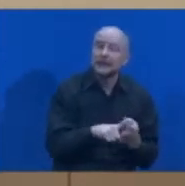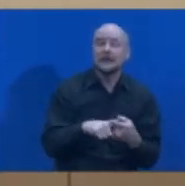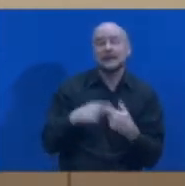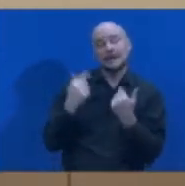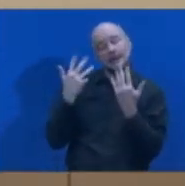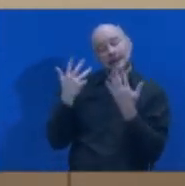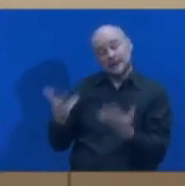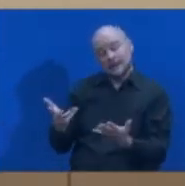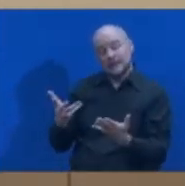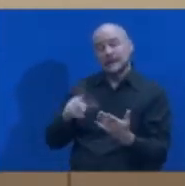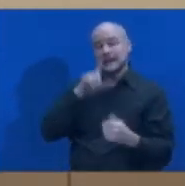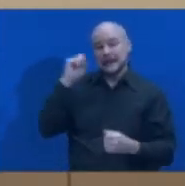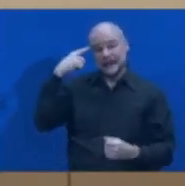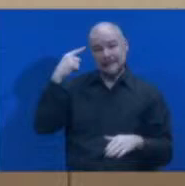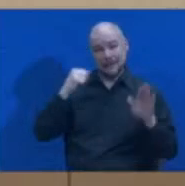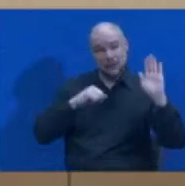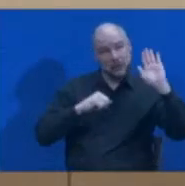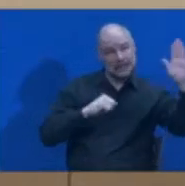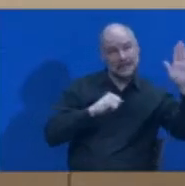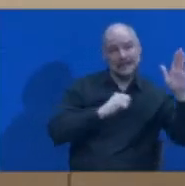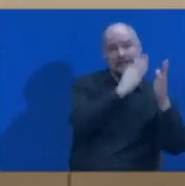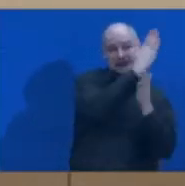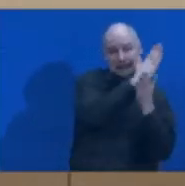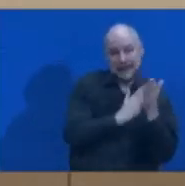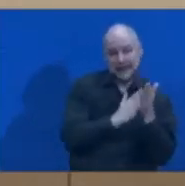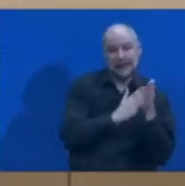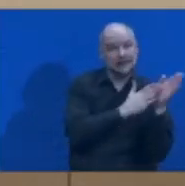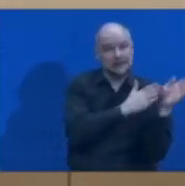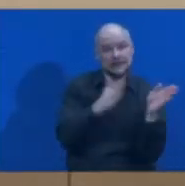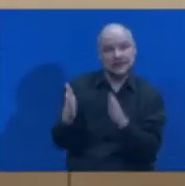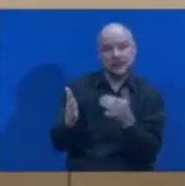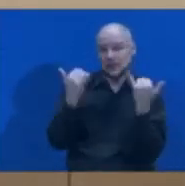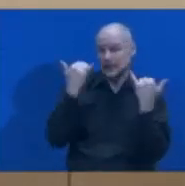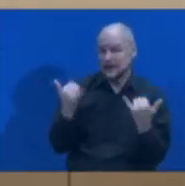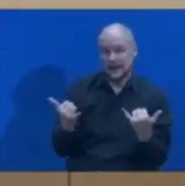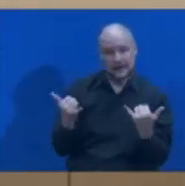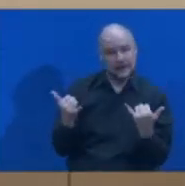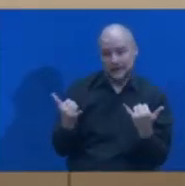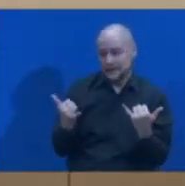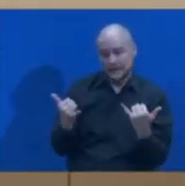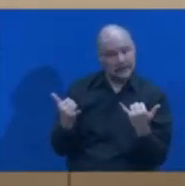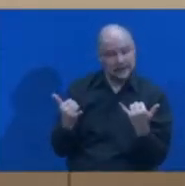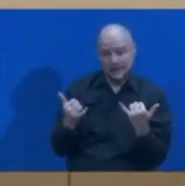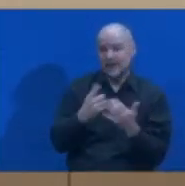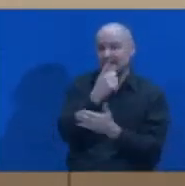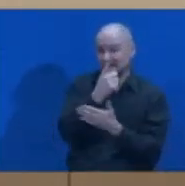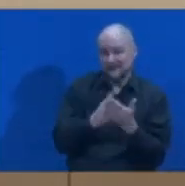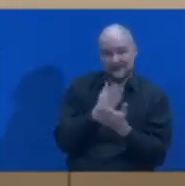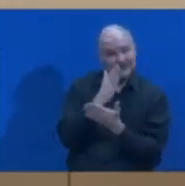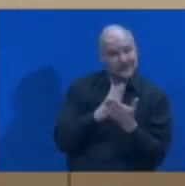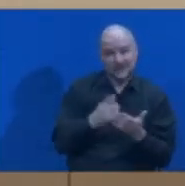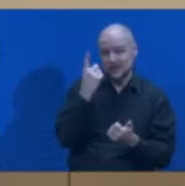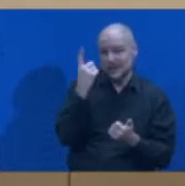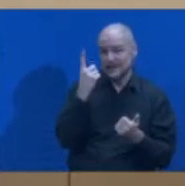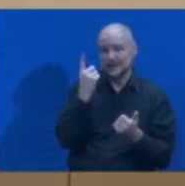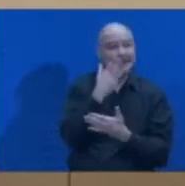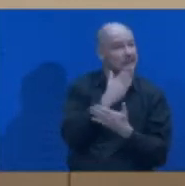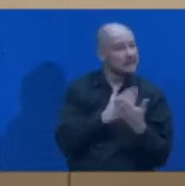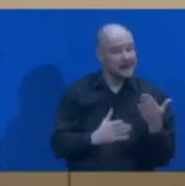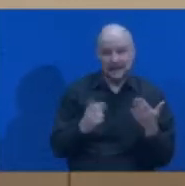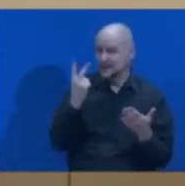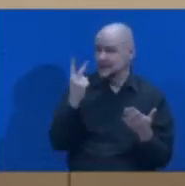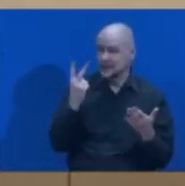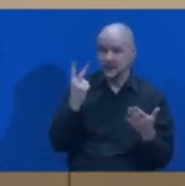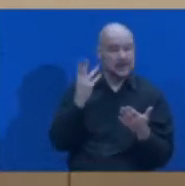at the governor's plan, there are no plans within for the first, second, or third phase